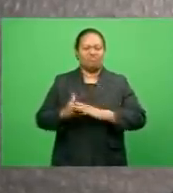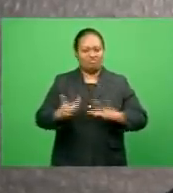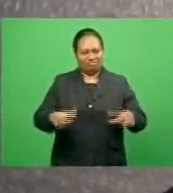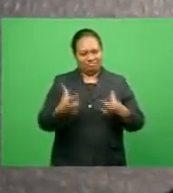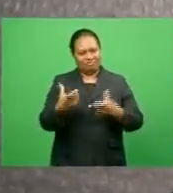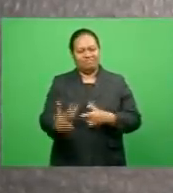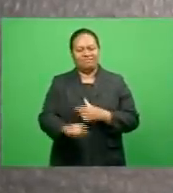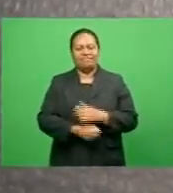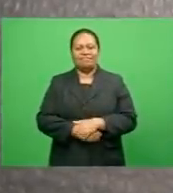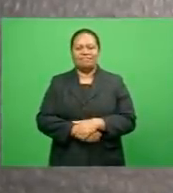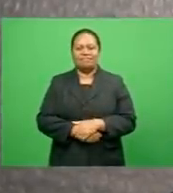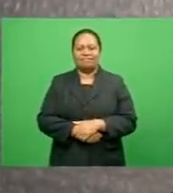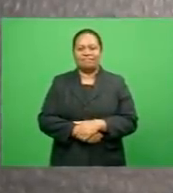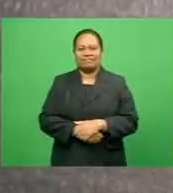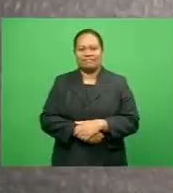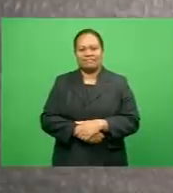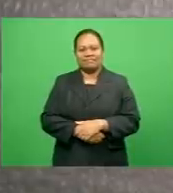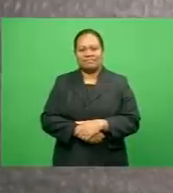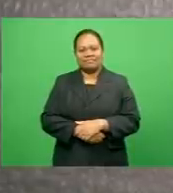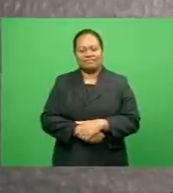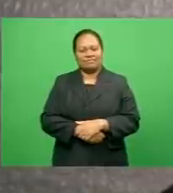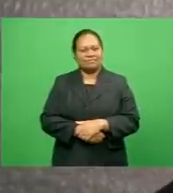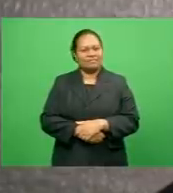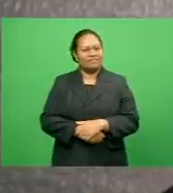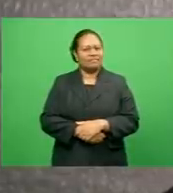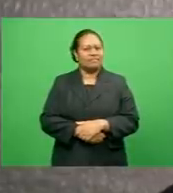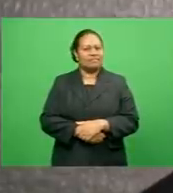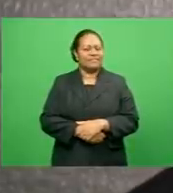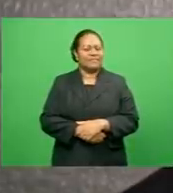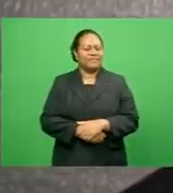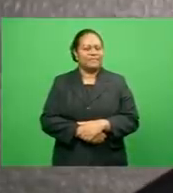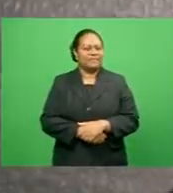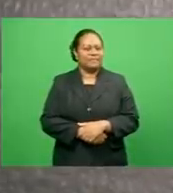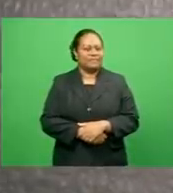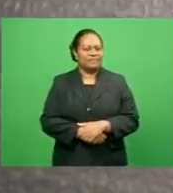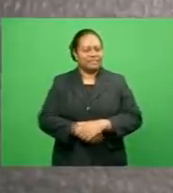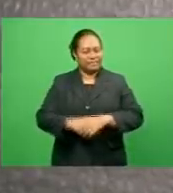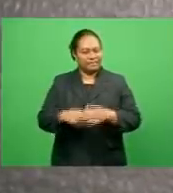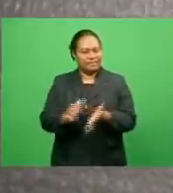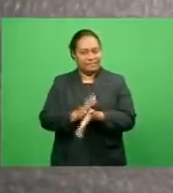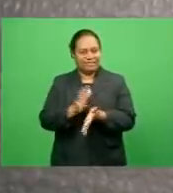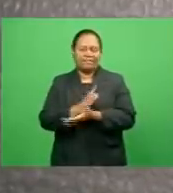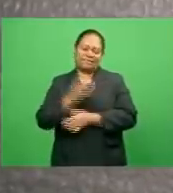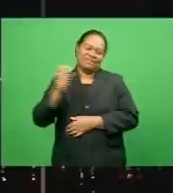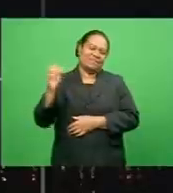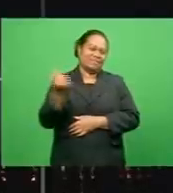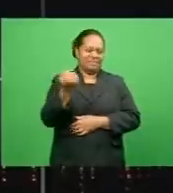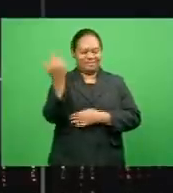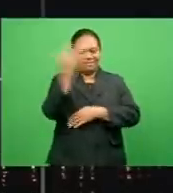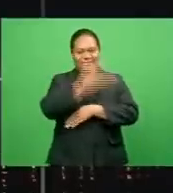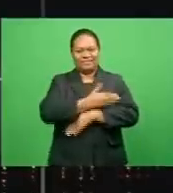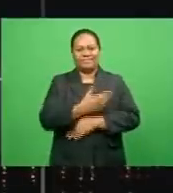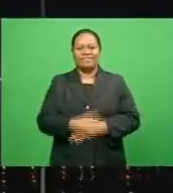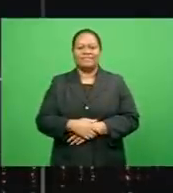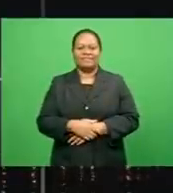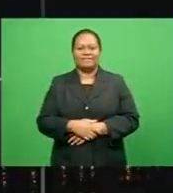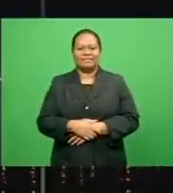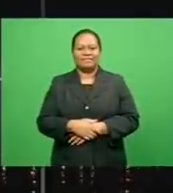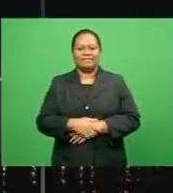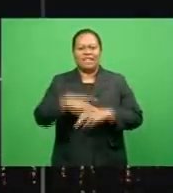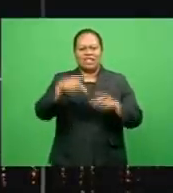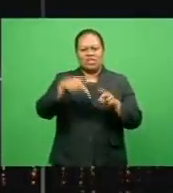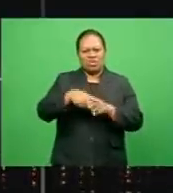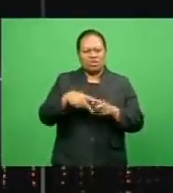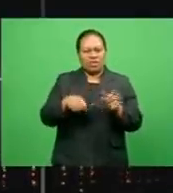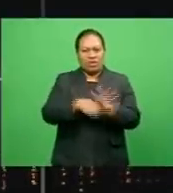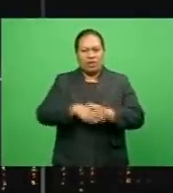and I'm happy that I win the game tonight. The Raiders have booked